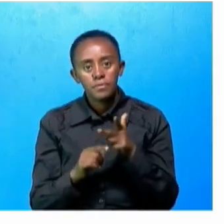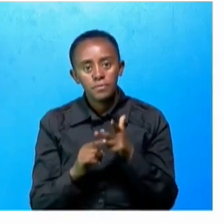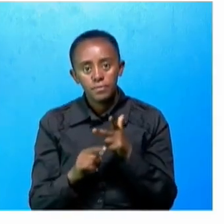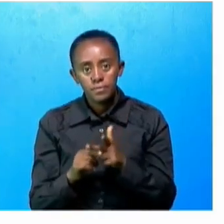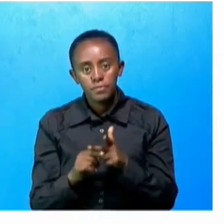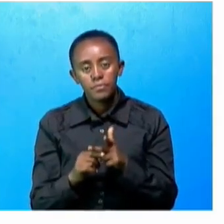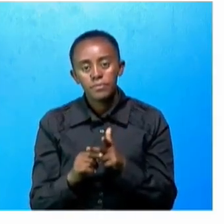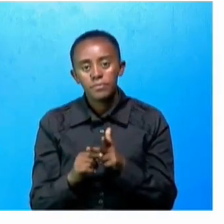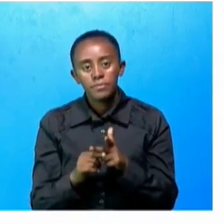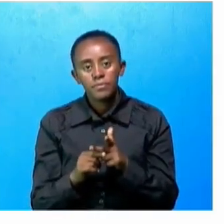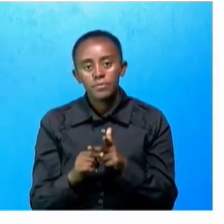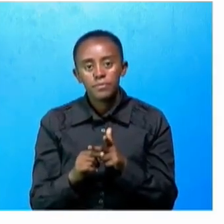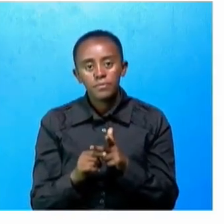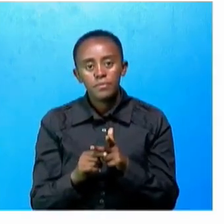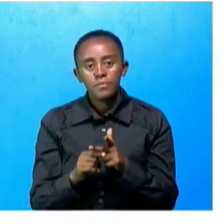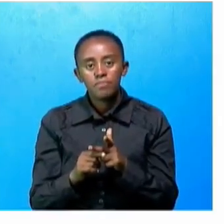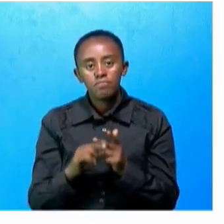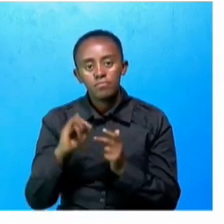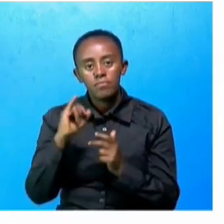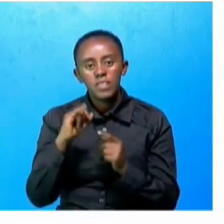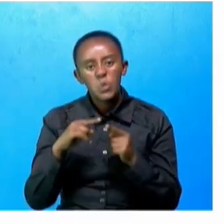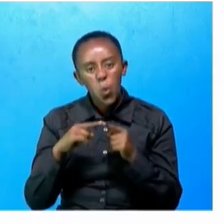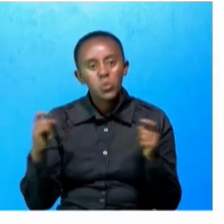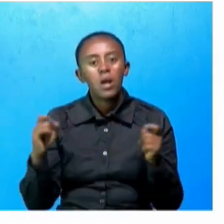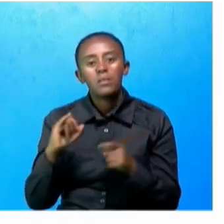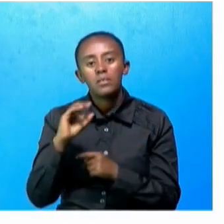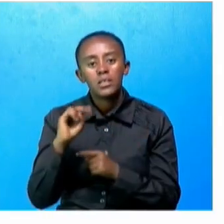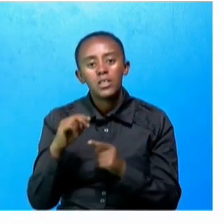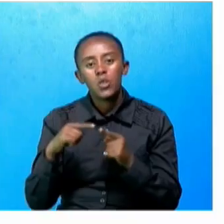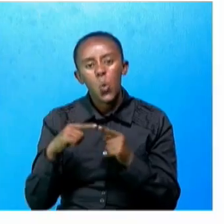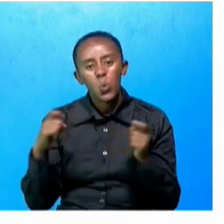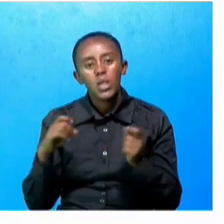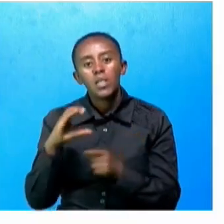good. In contrast,